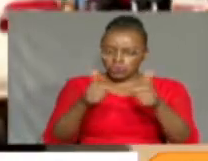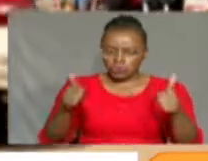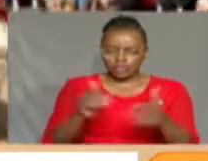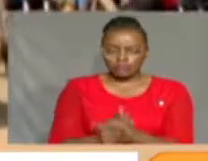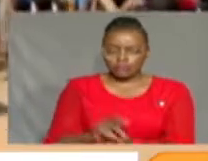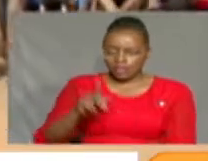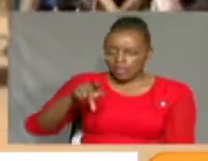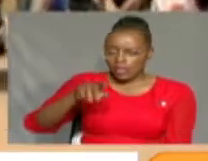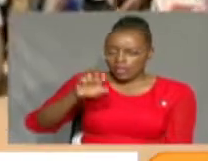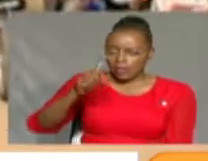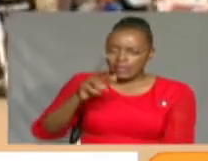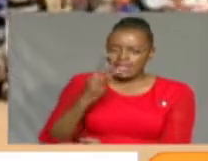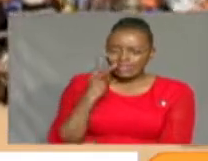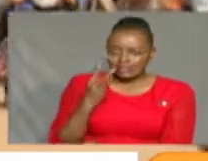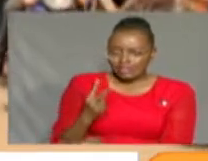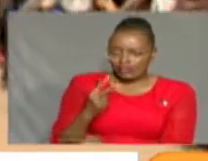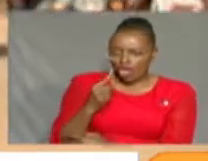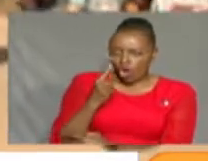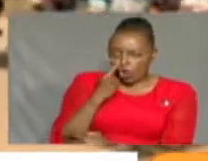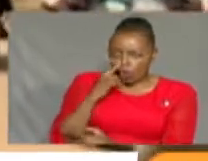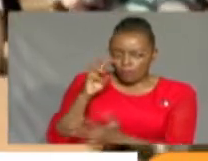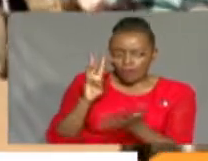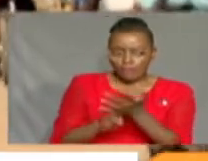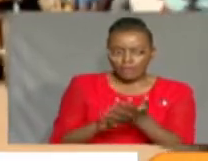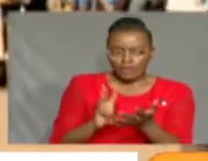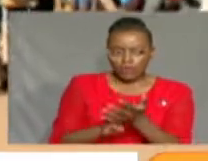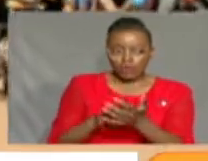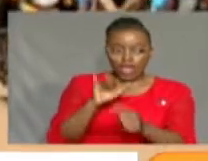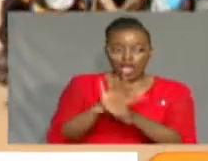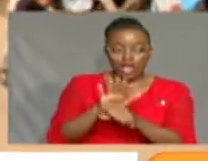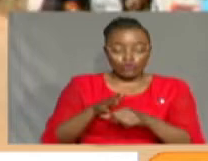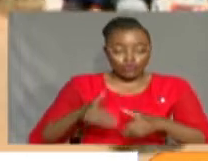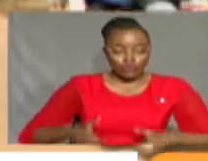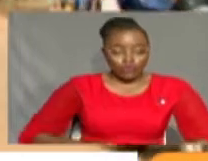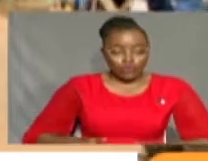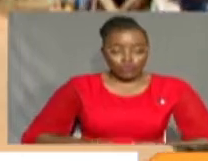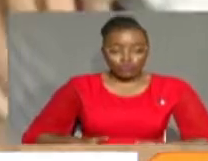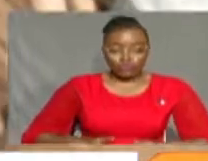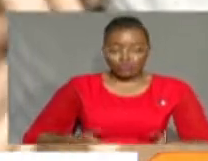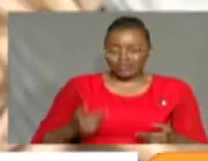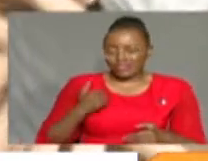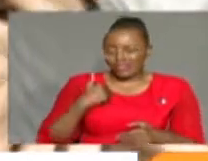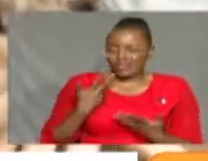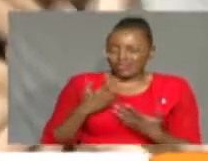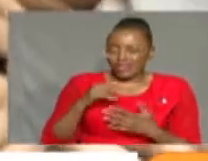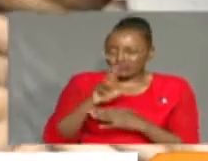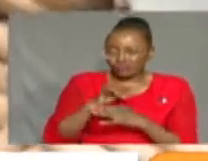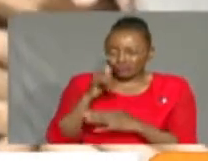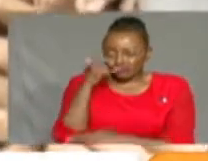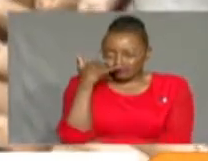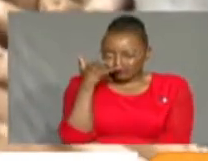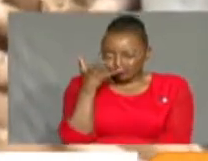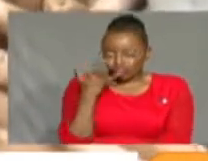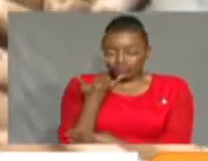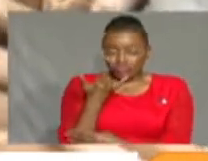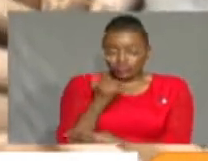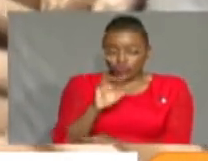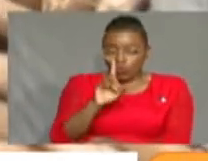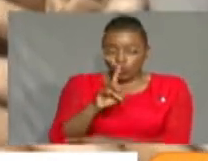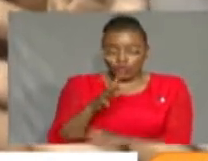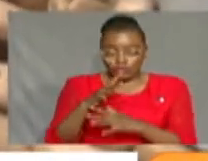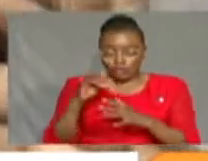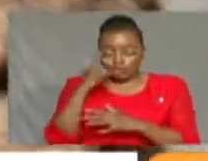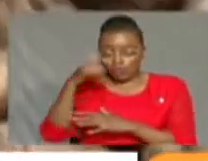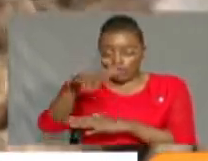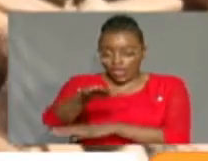Peter noticed that Migori, his home county, is one in which many young people are vulnerable to drug-related vices, being one of the major